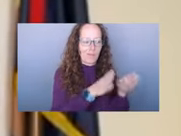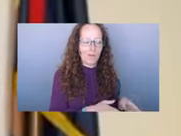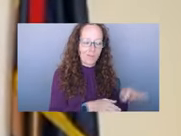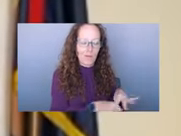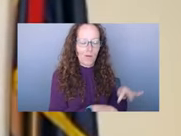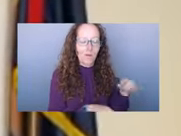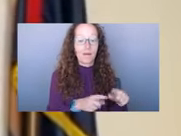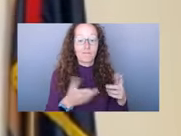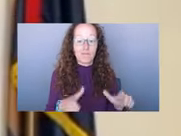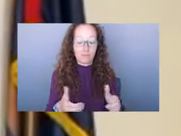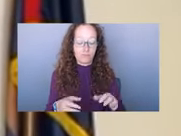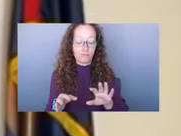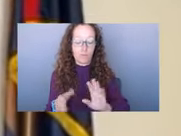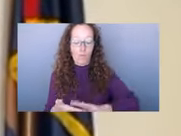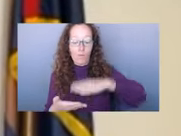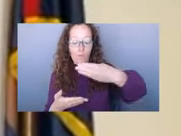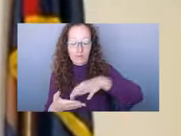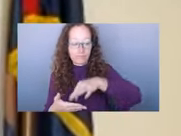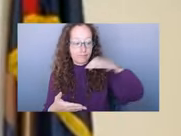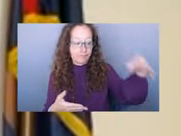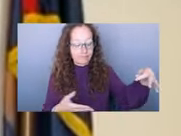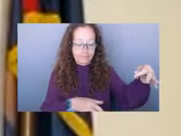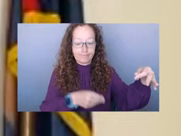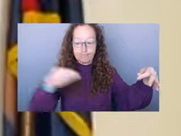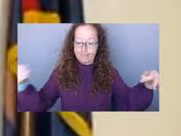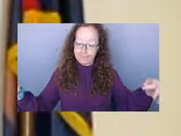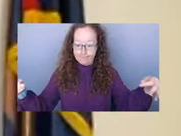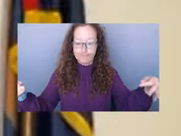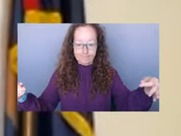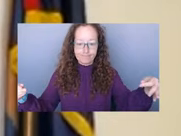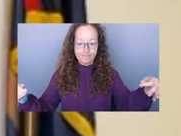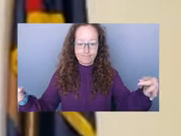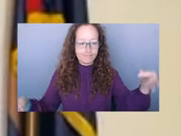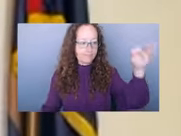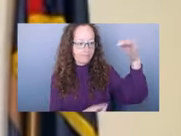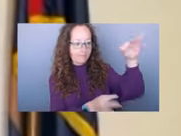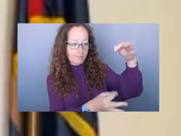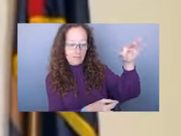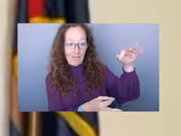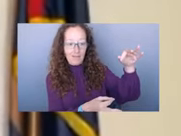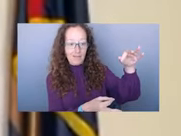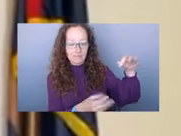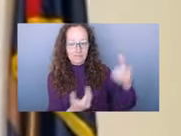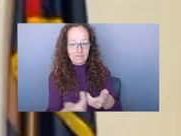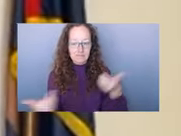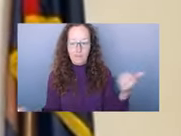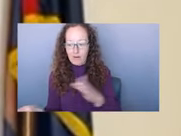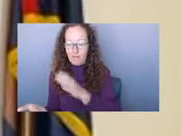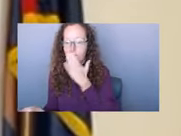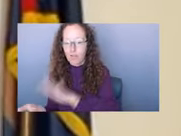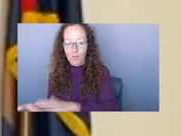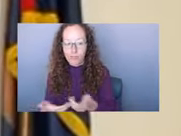Republican, Democrat, and they're separating that ballot from the envelope, there's no way to tie it back to a specific